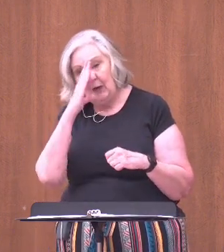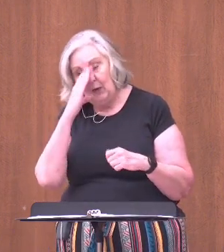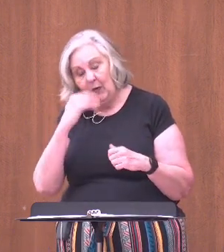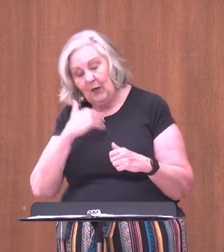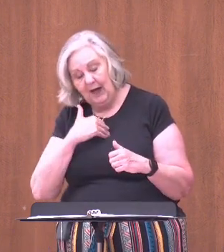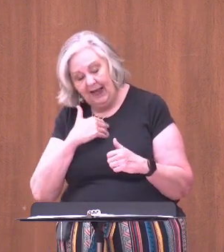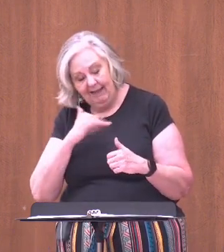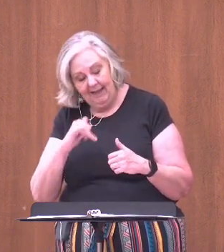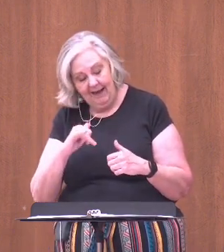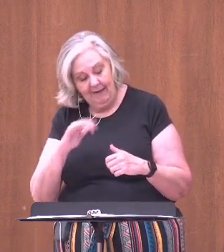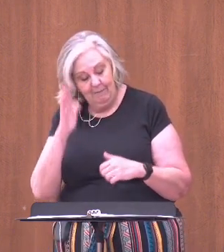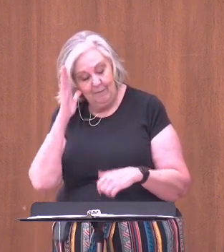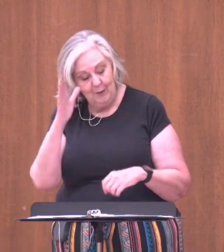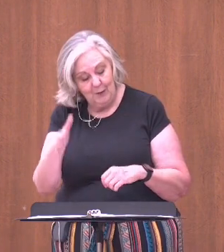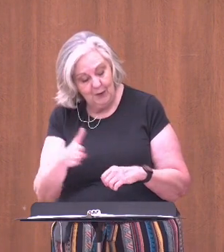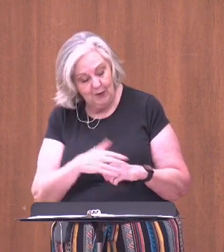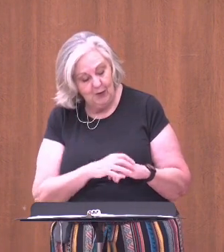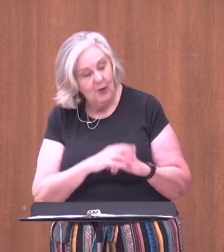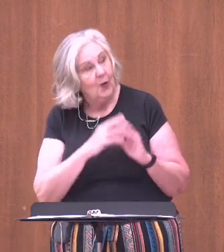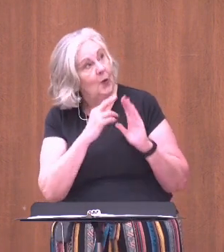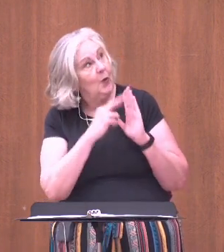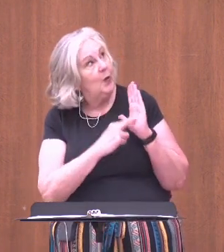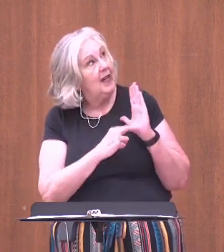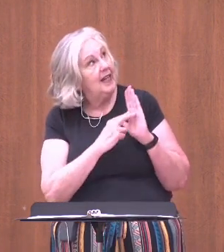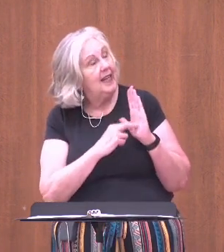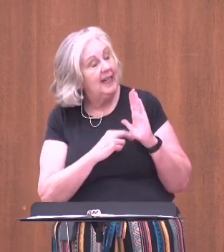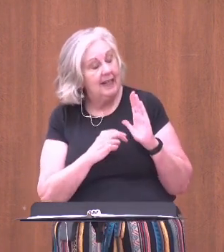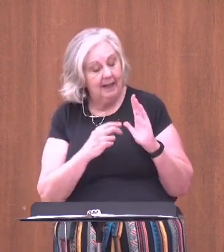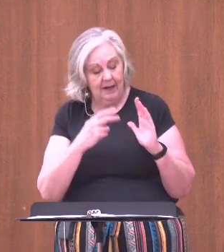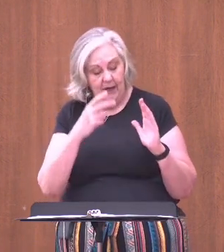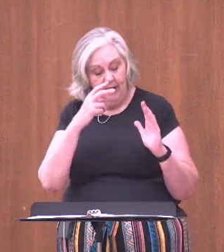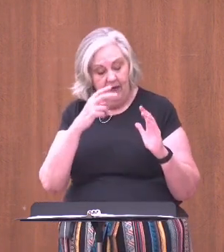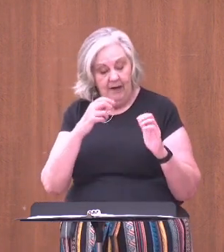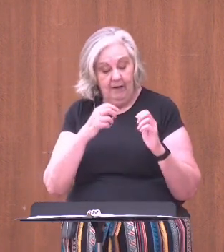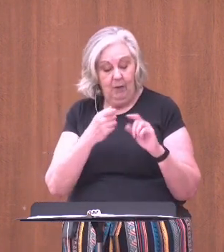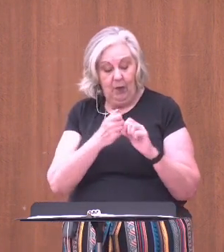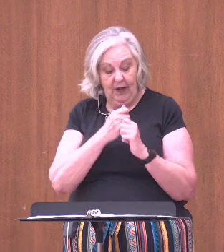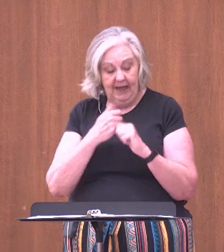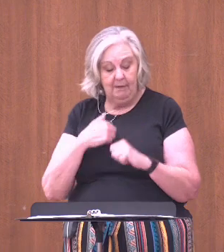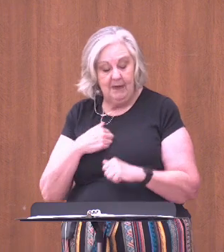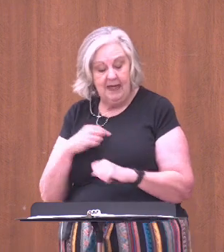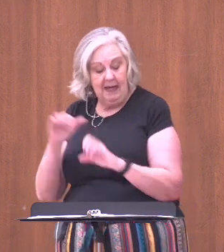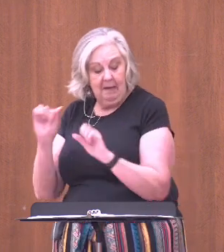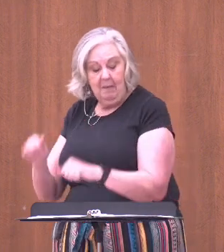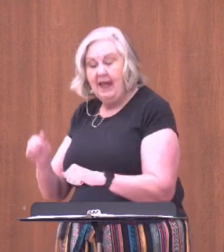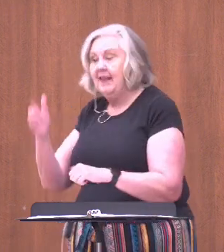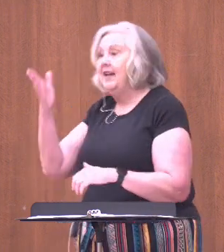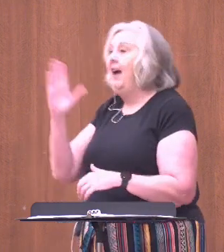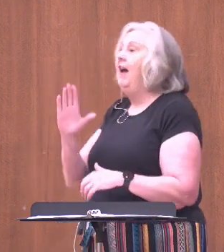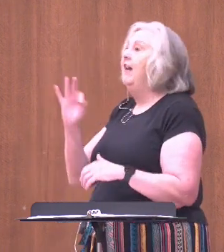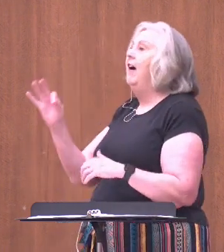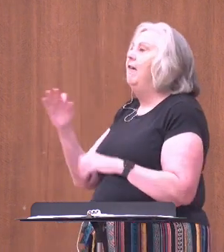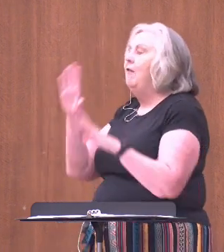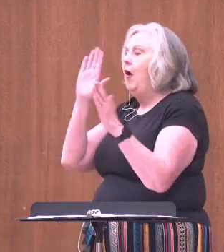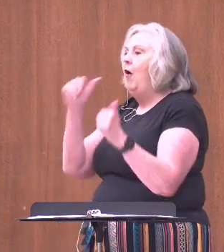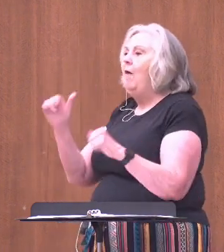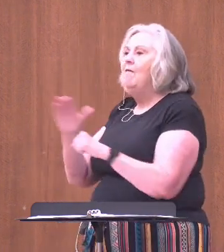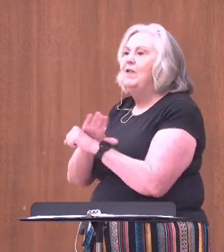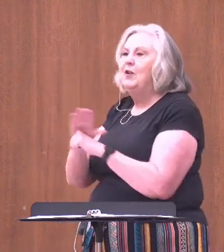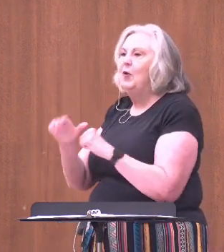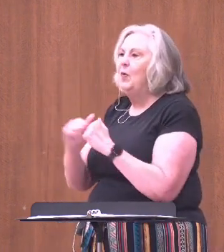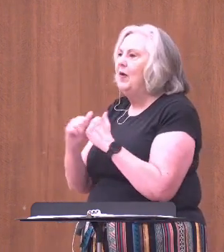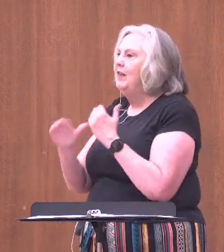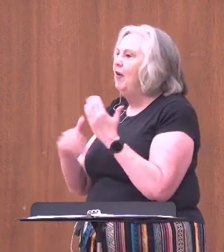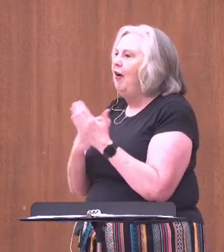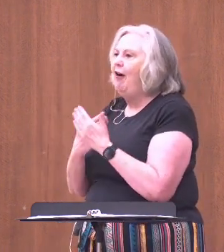that future. Will you read these words from Romans with me? "May the God of hope fill you with all joy